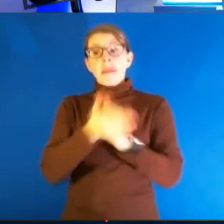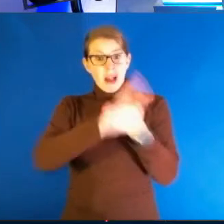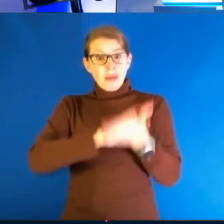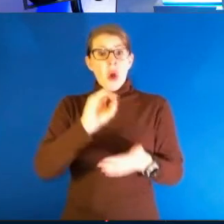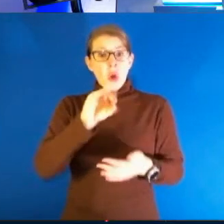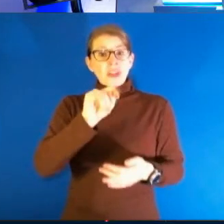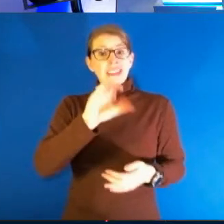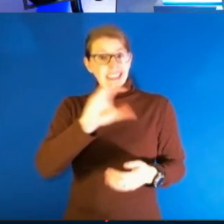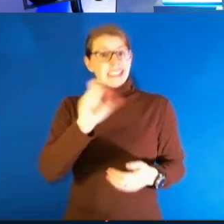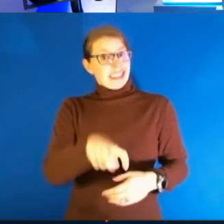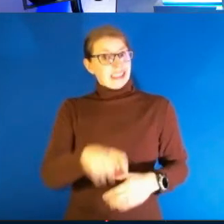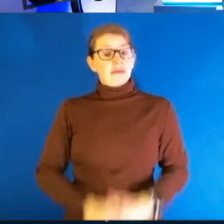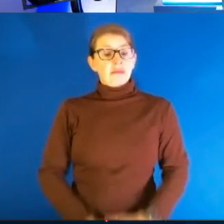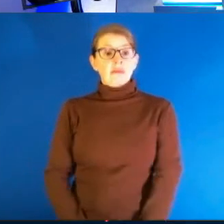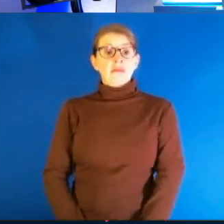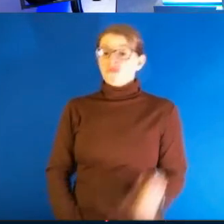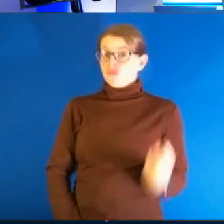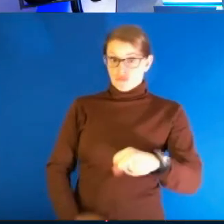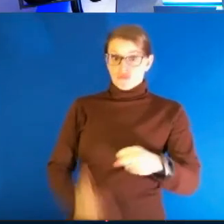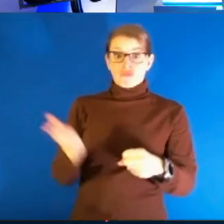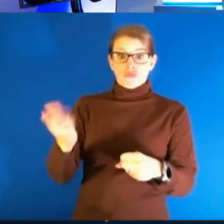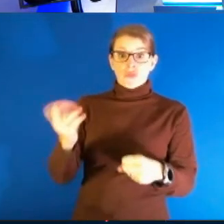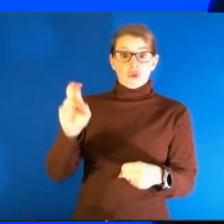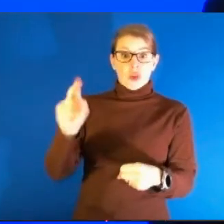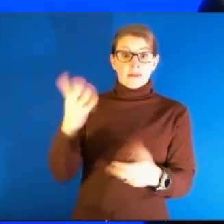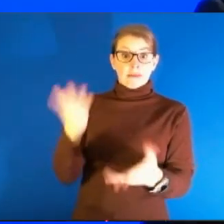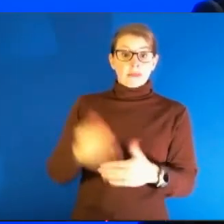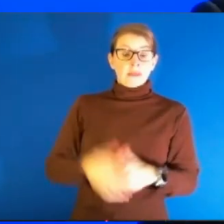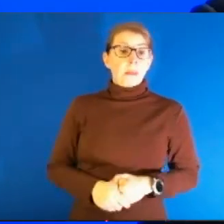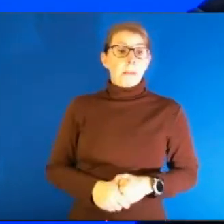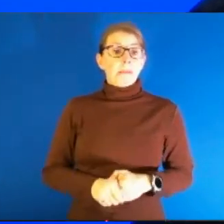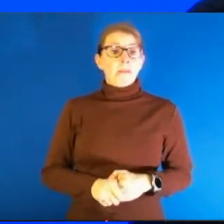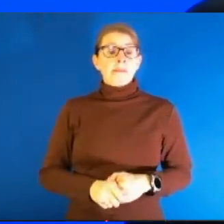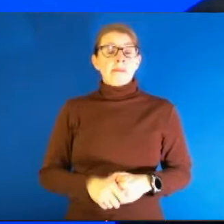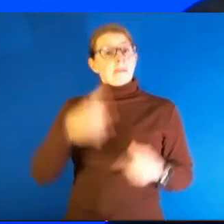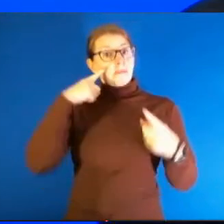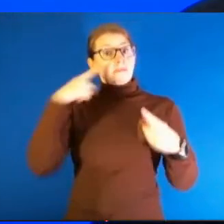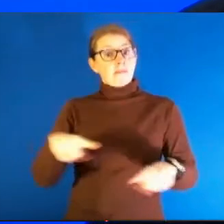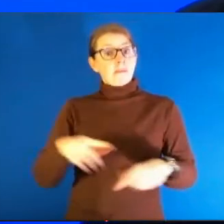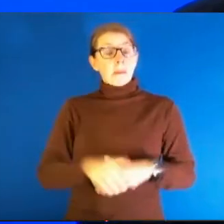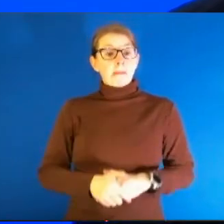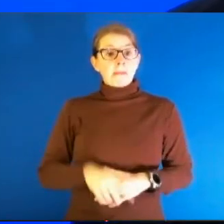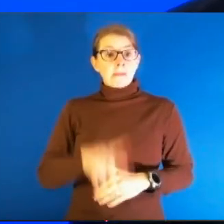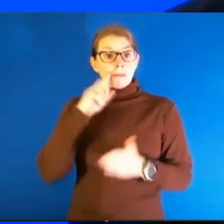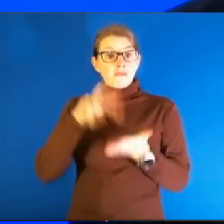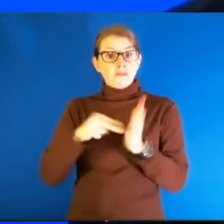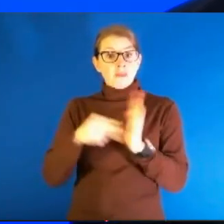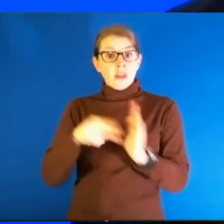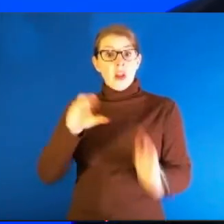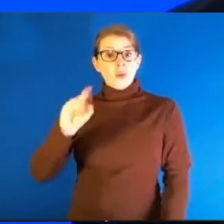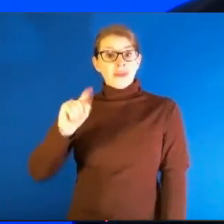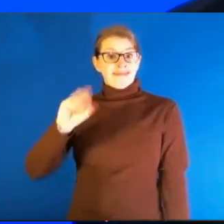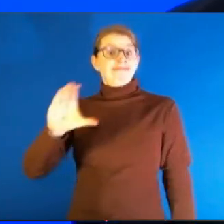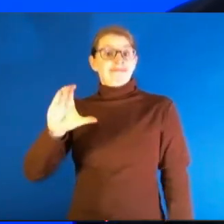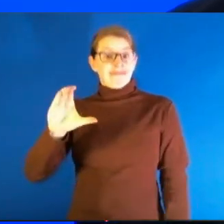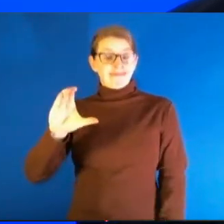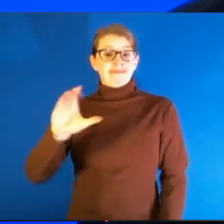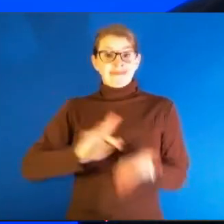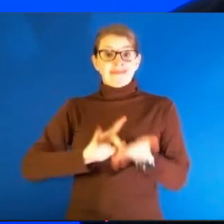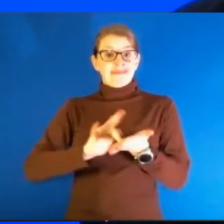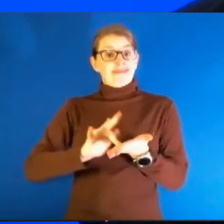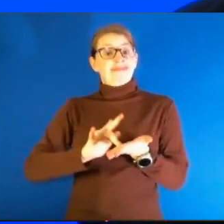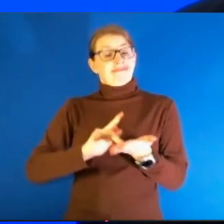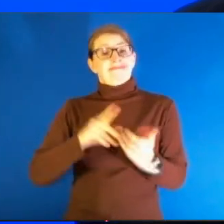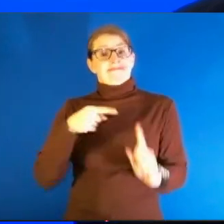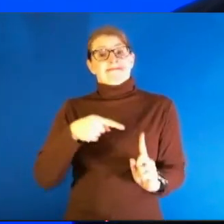Dr. Stites, Rick, please. Oh no, I was just going to agree that that's what the purpose of over the counter is. And just as a quick story,